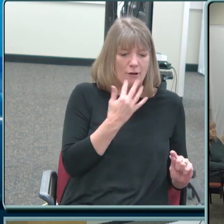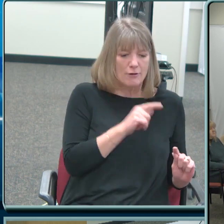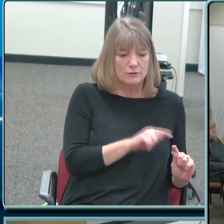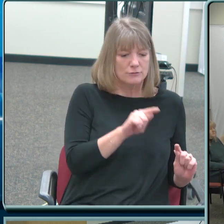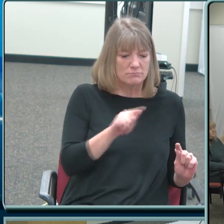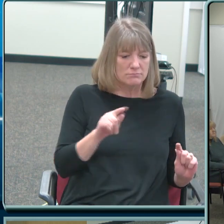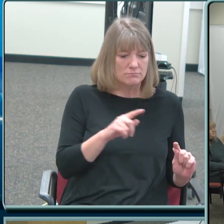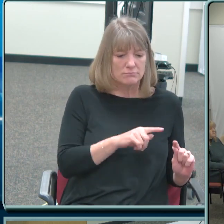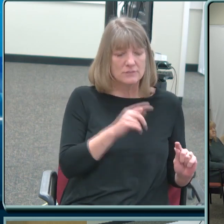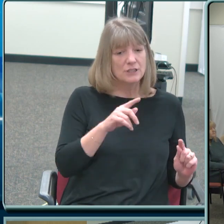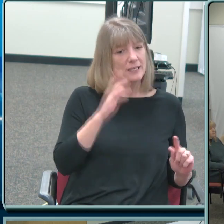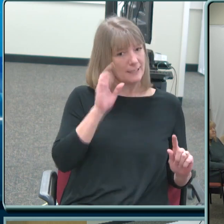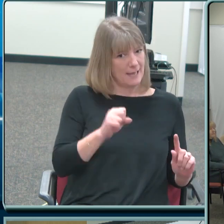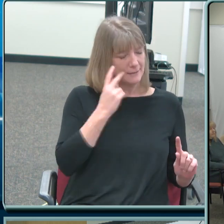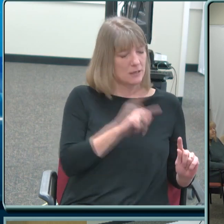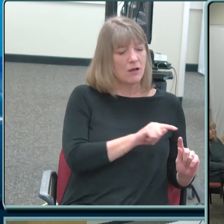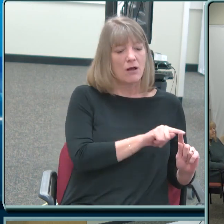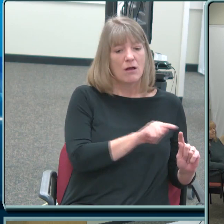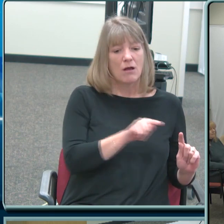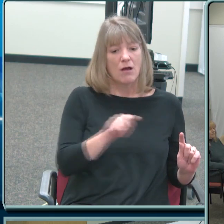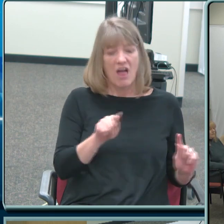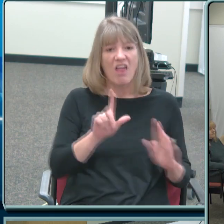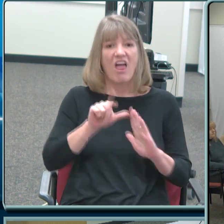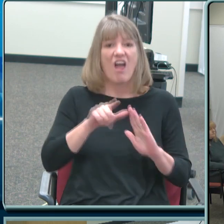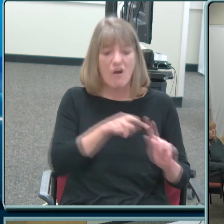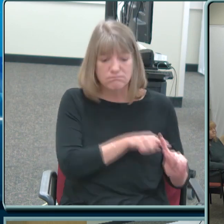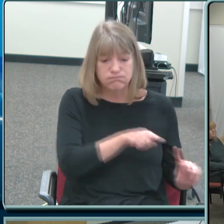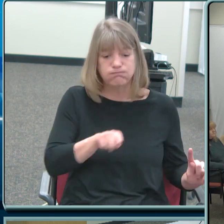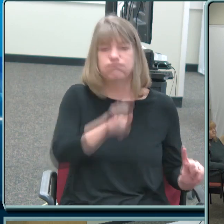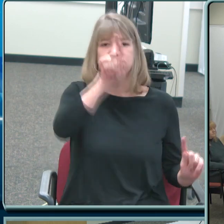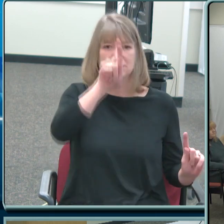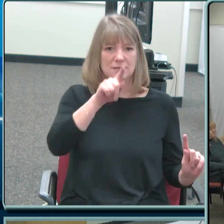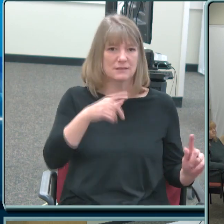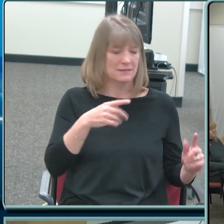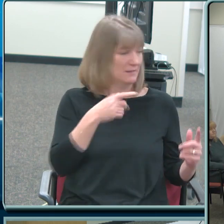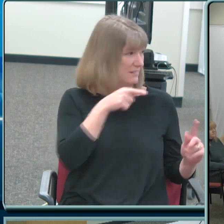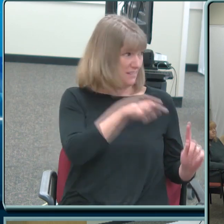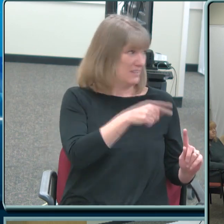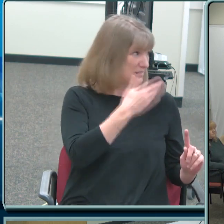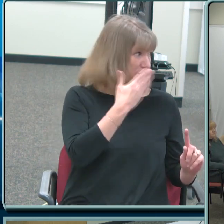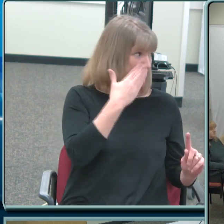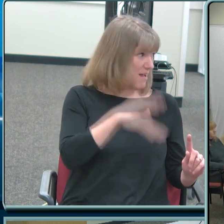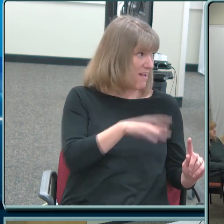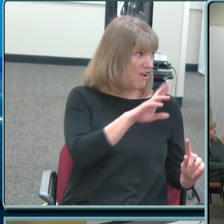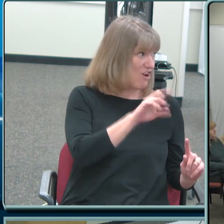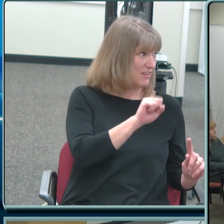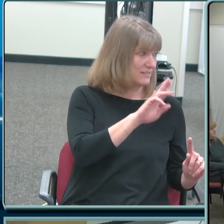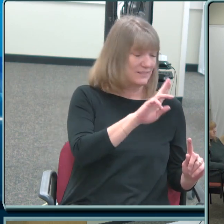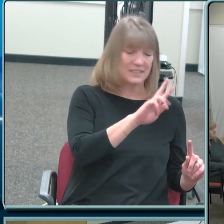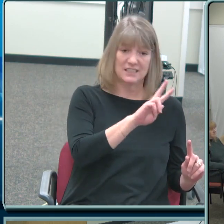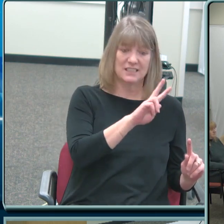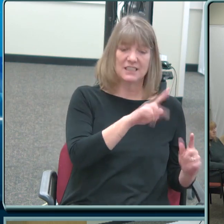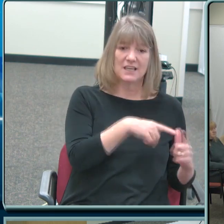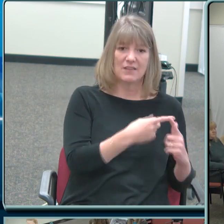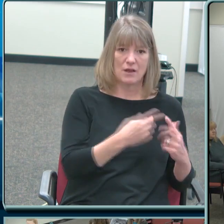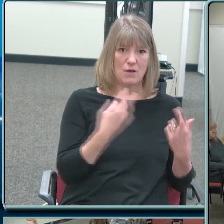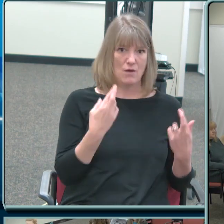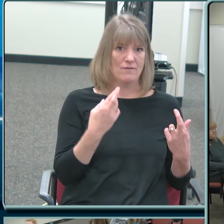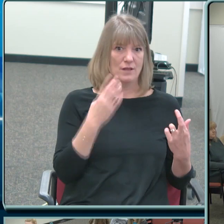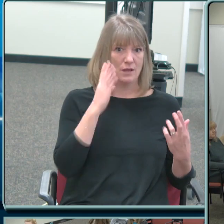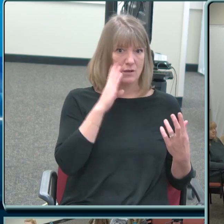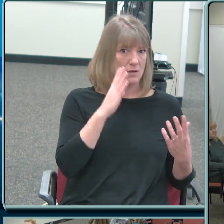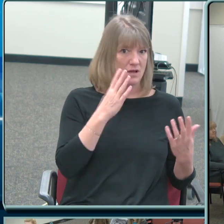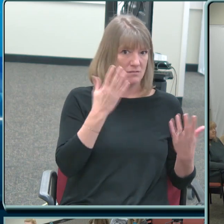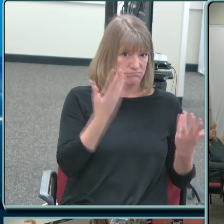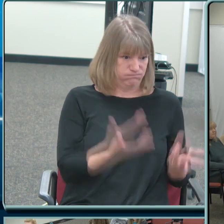see later peaks, much less severity. So we just had a bad RSV season, and hopefully it's in the rearview mirror